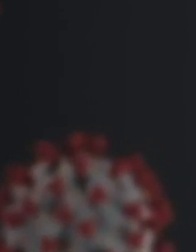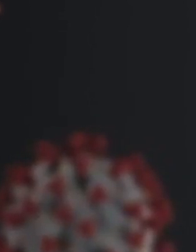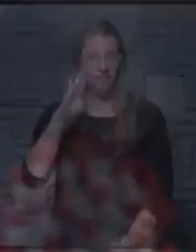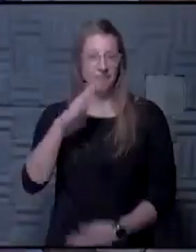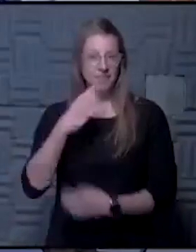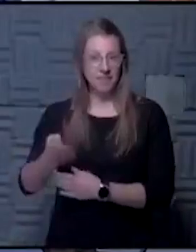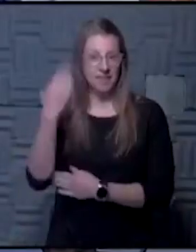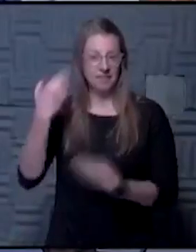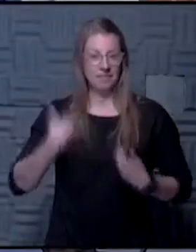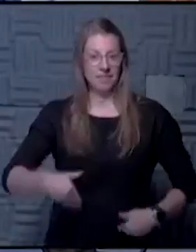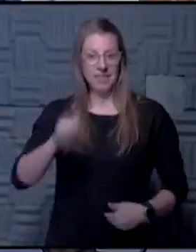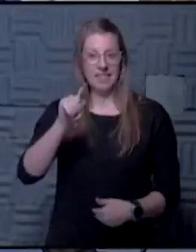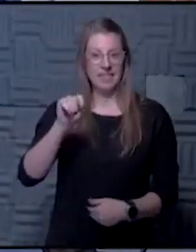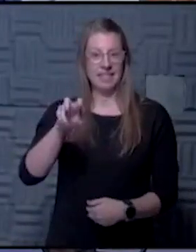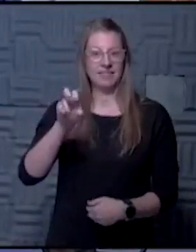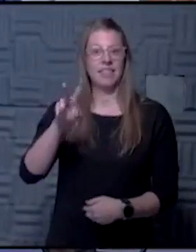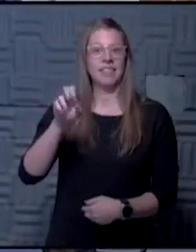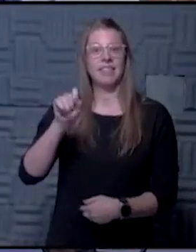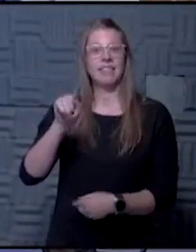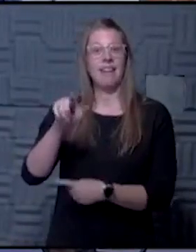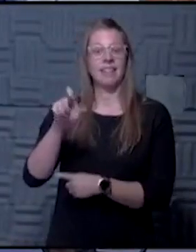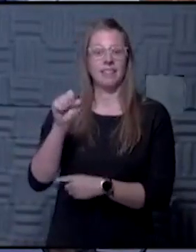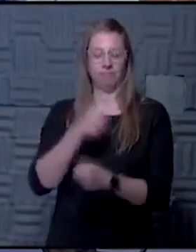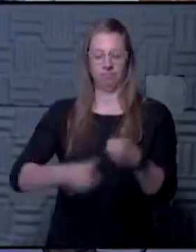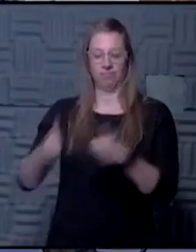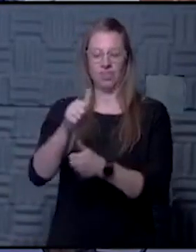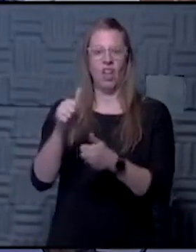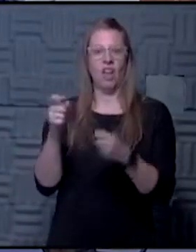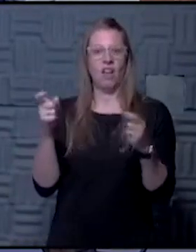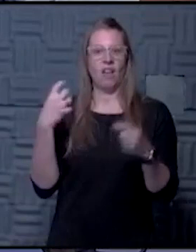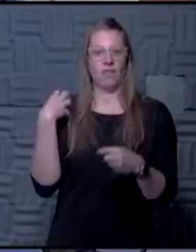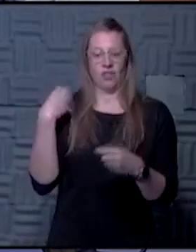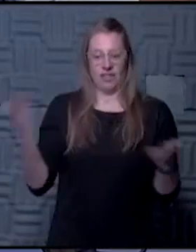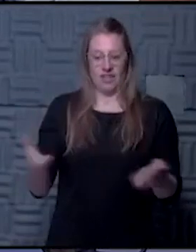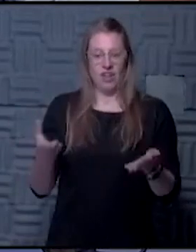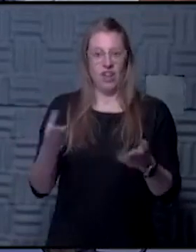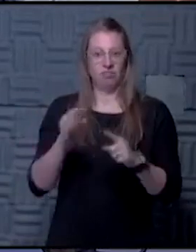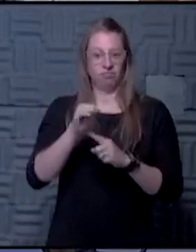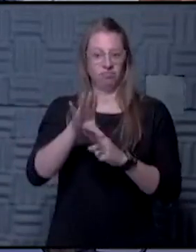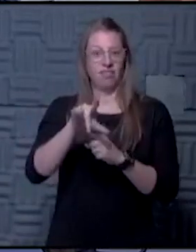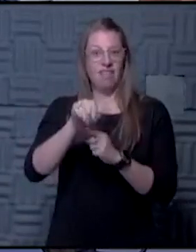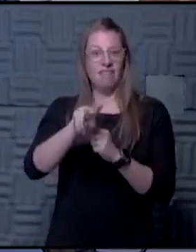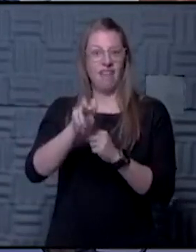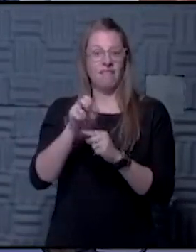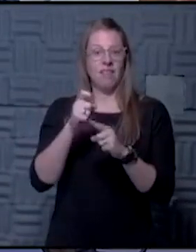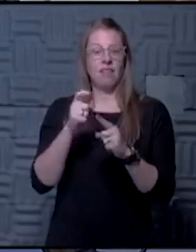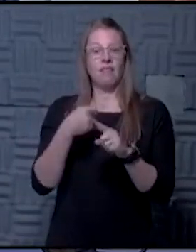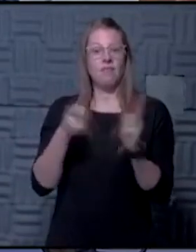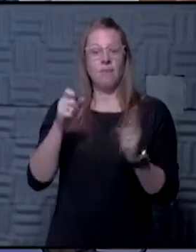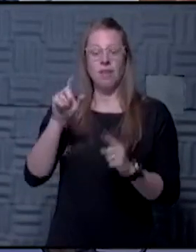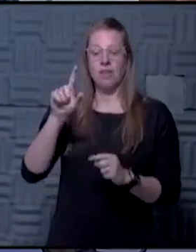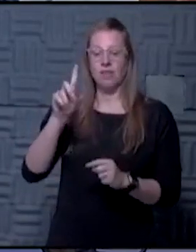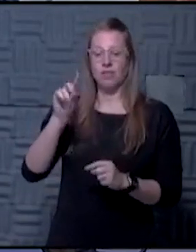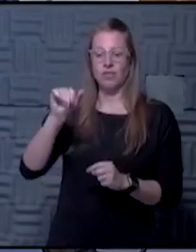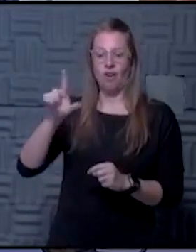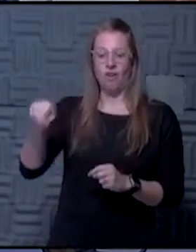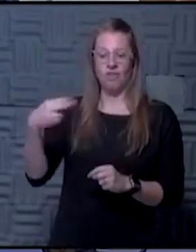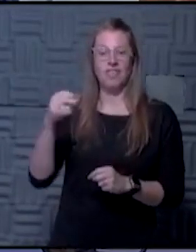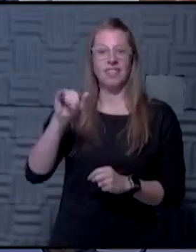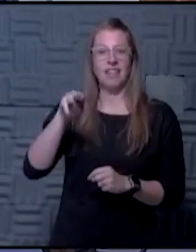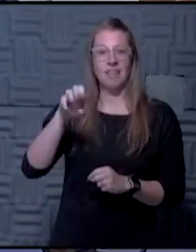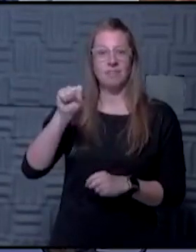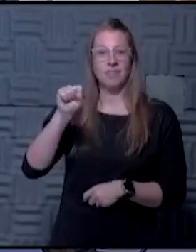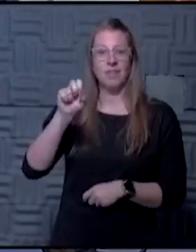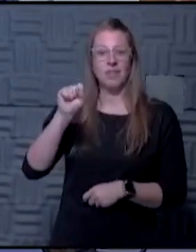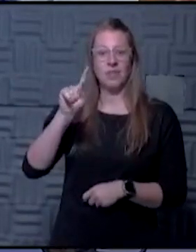Hey, good morning. This is Steve Stein, Chief Medical Officer here at the University of Kansas Health System, broadcasting live with you from the Dolph Simons Family Studio. I am so much better